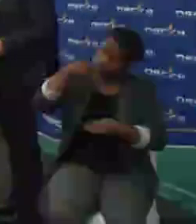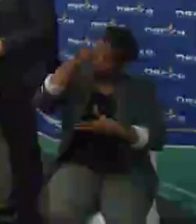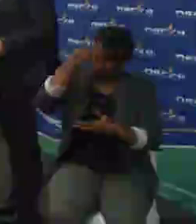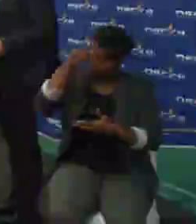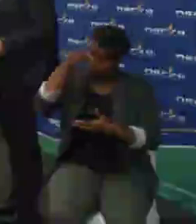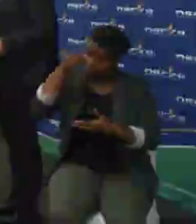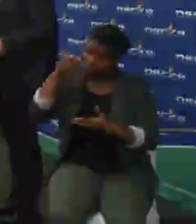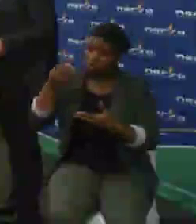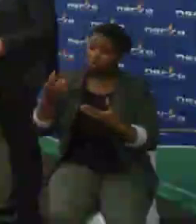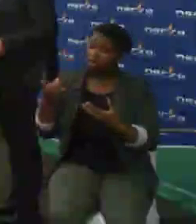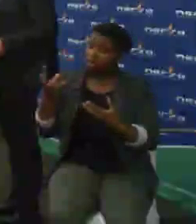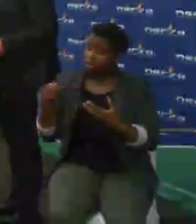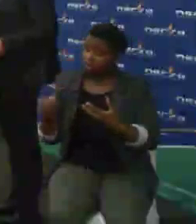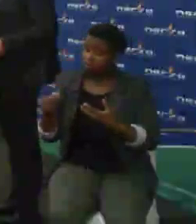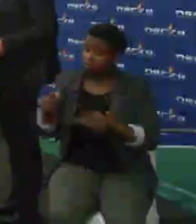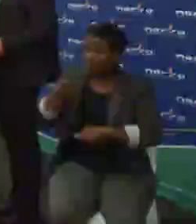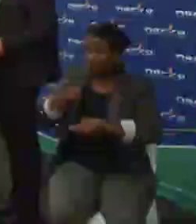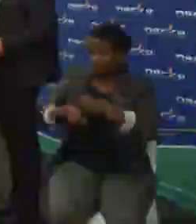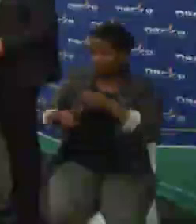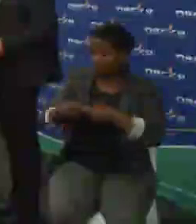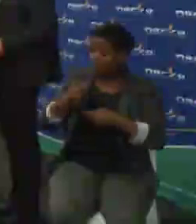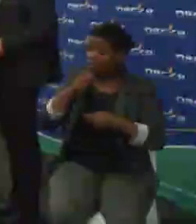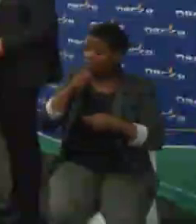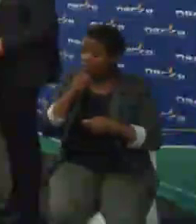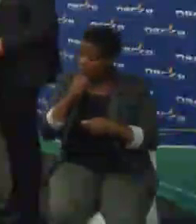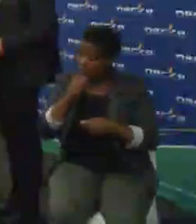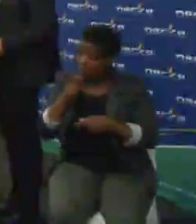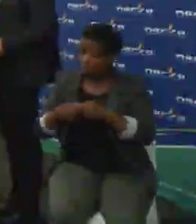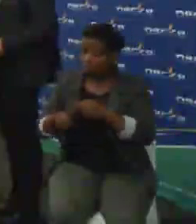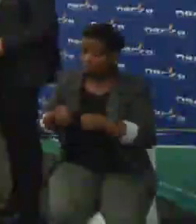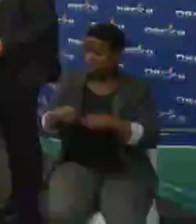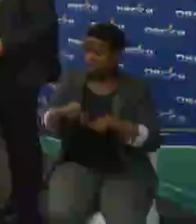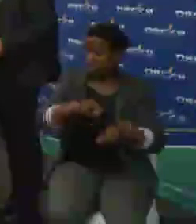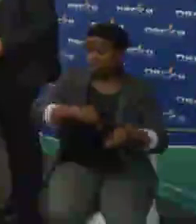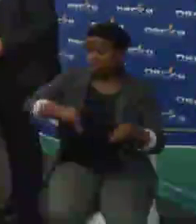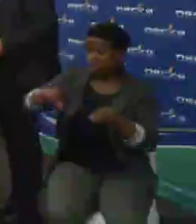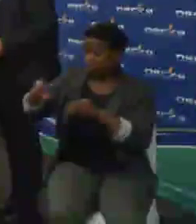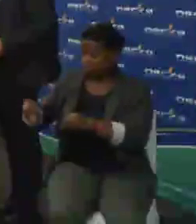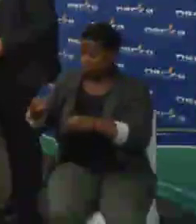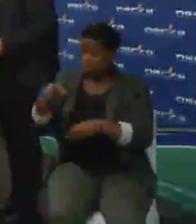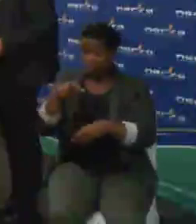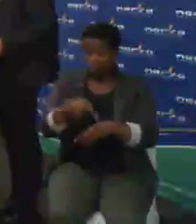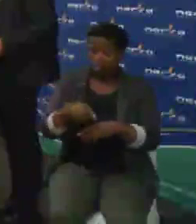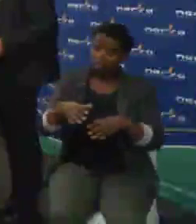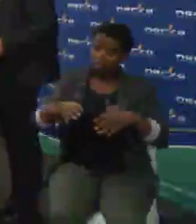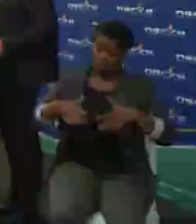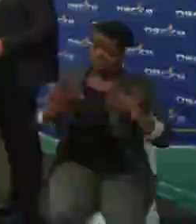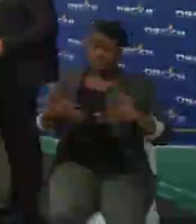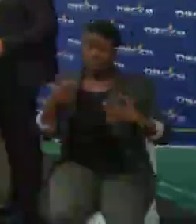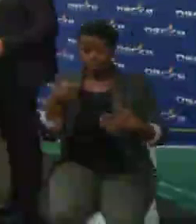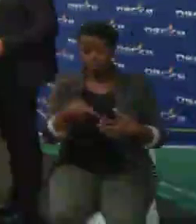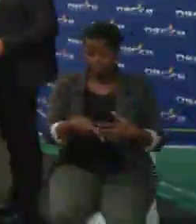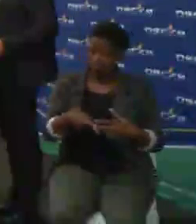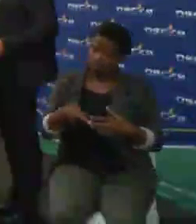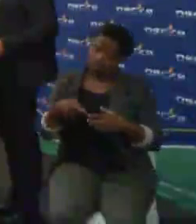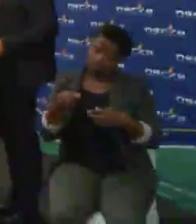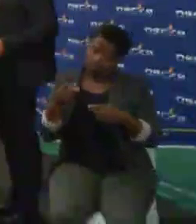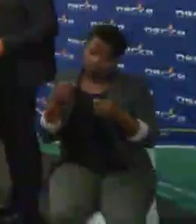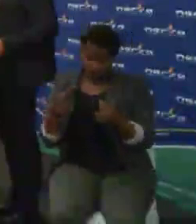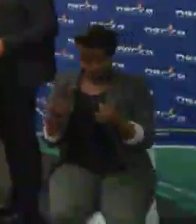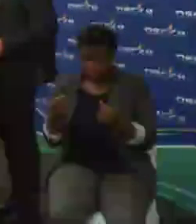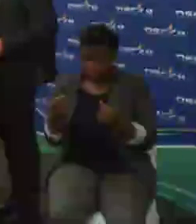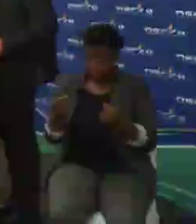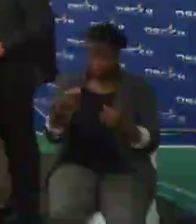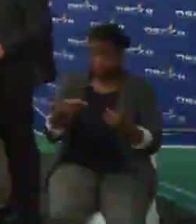an available, reliable supplier that you can turn to if you are not happy with the price. So we just will need